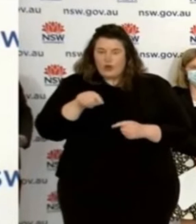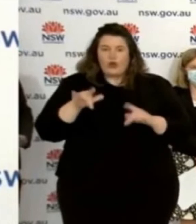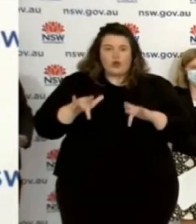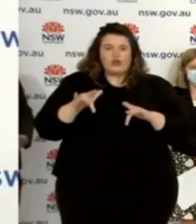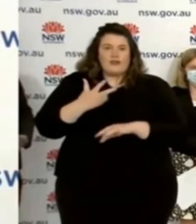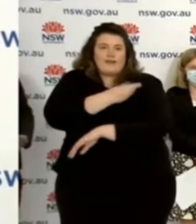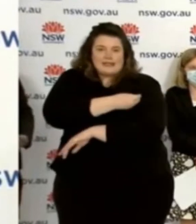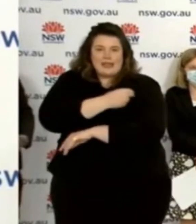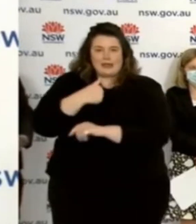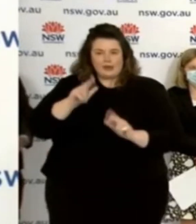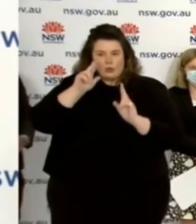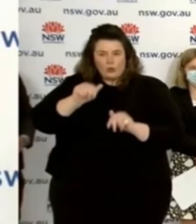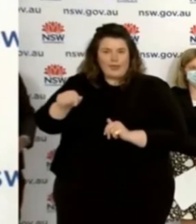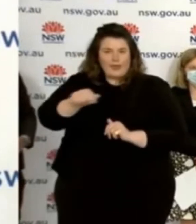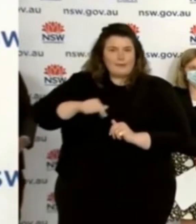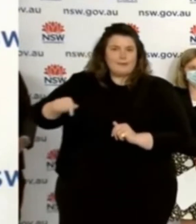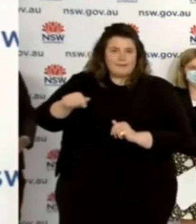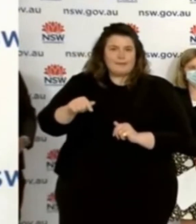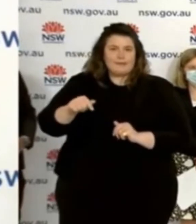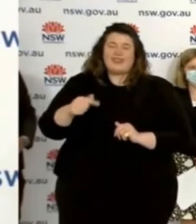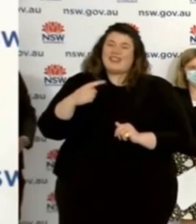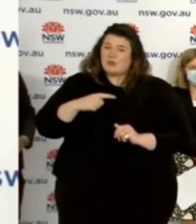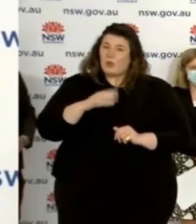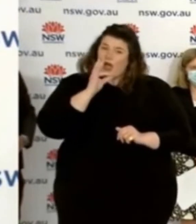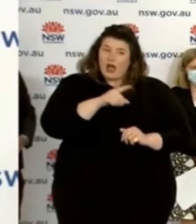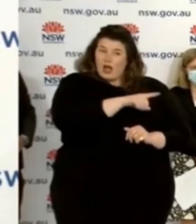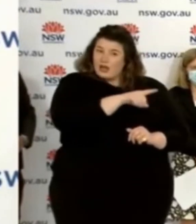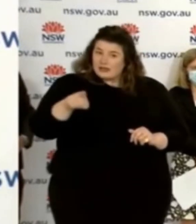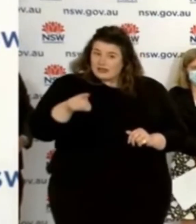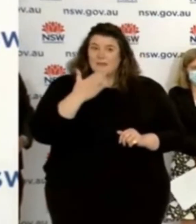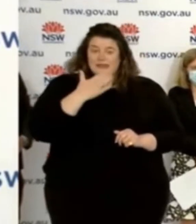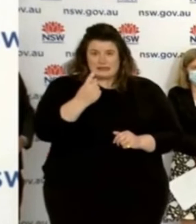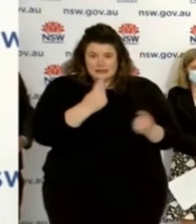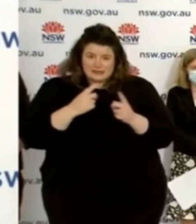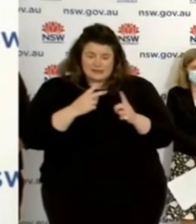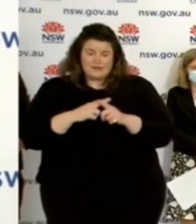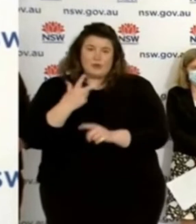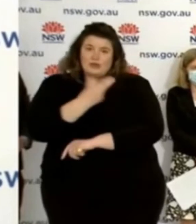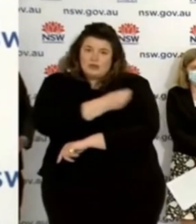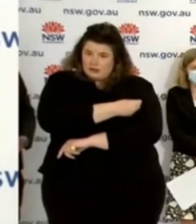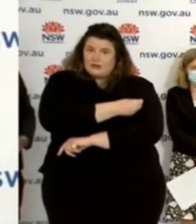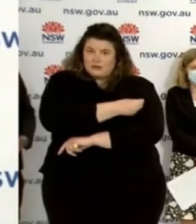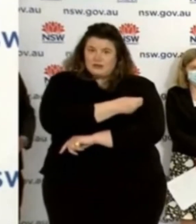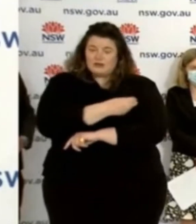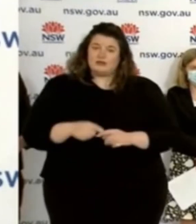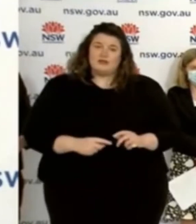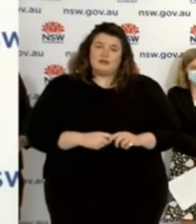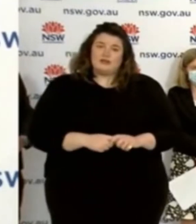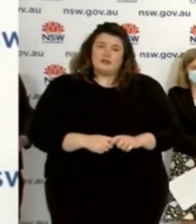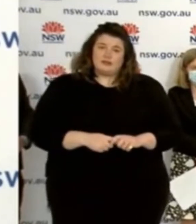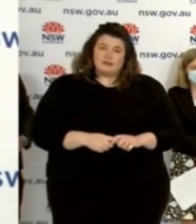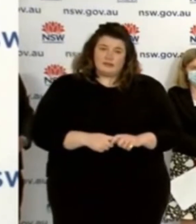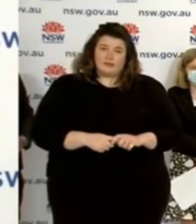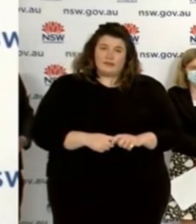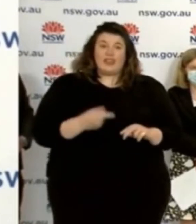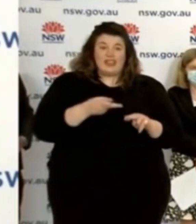vaccinated. That's why we're really pushing hard to have as many people as possible come forward for their first dose. Because when you have a